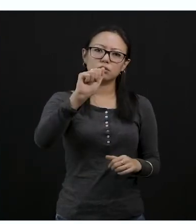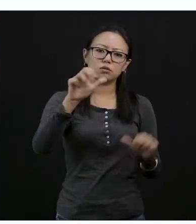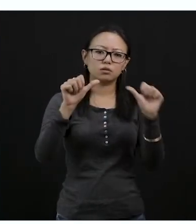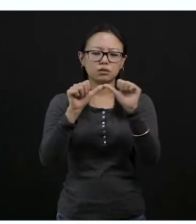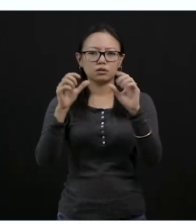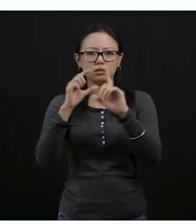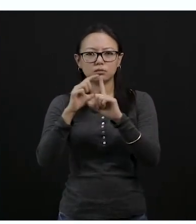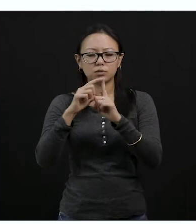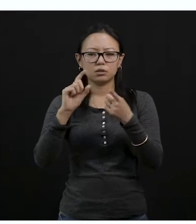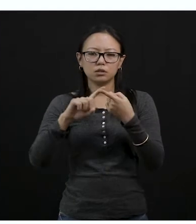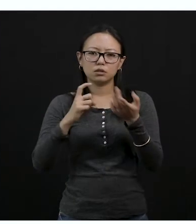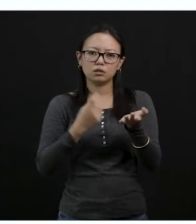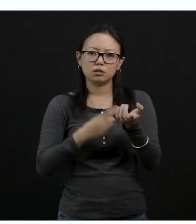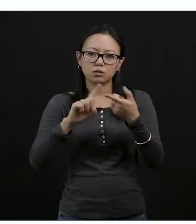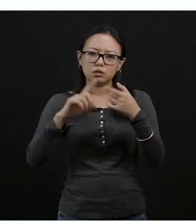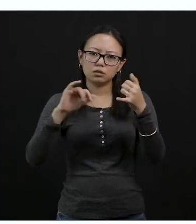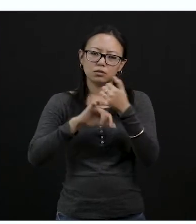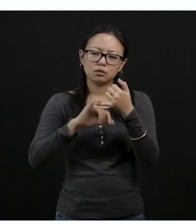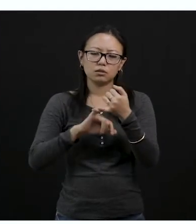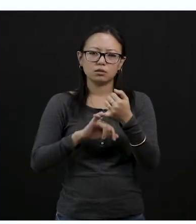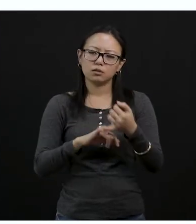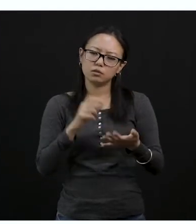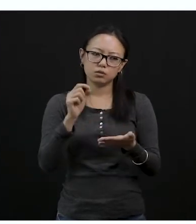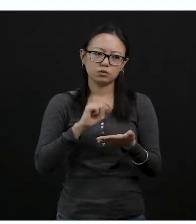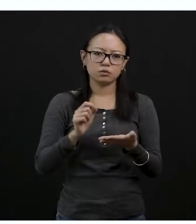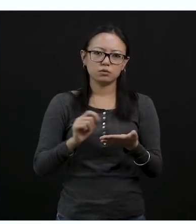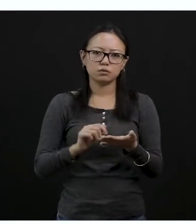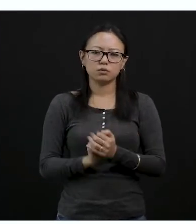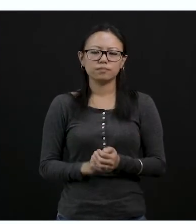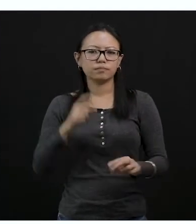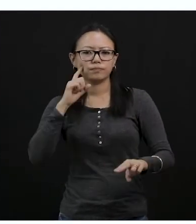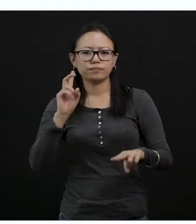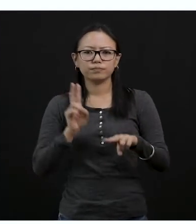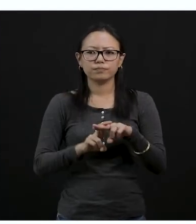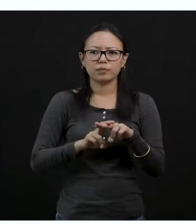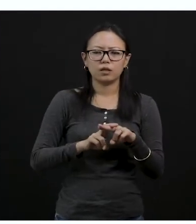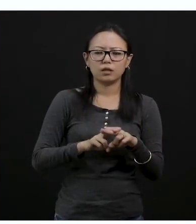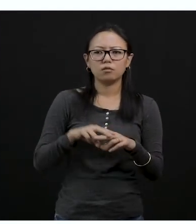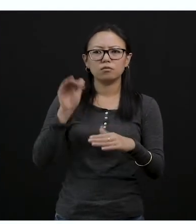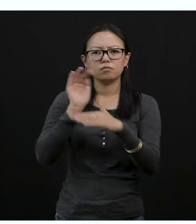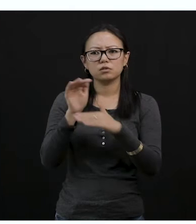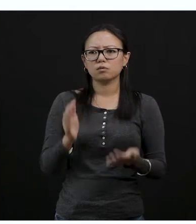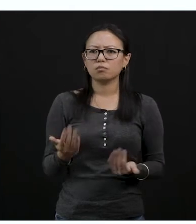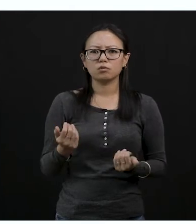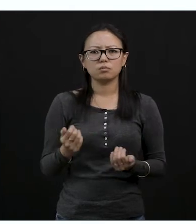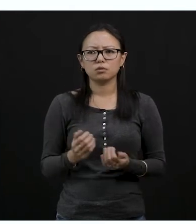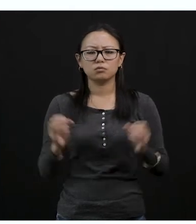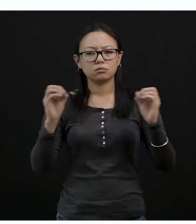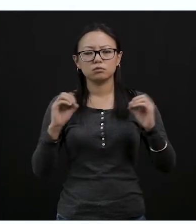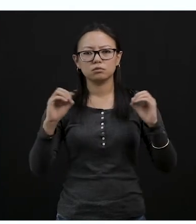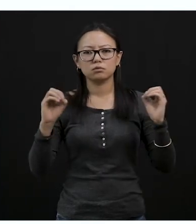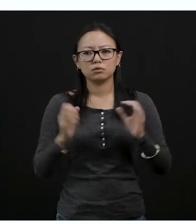because of some address mistake, then the letter used to come back to you. Okay, so for that you should also